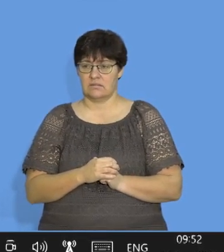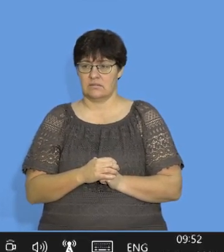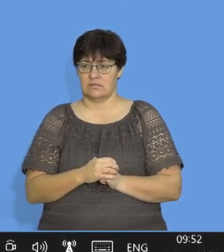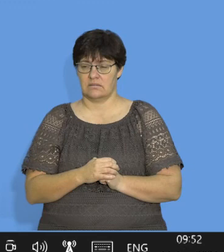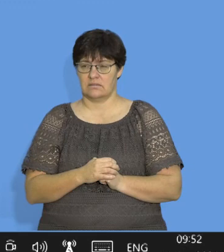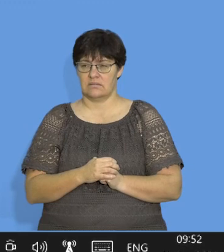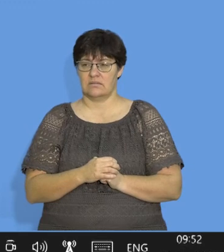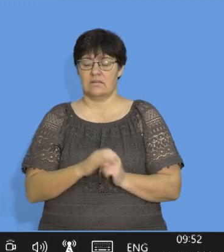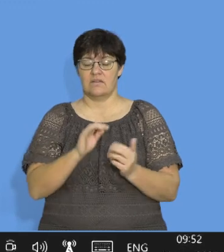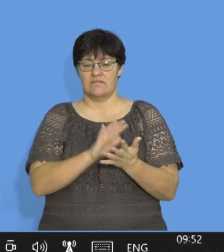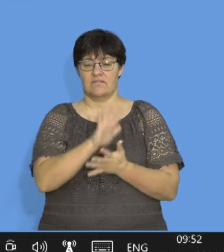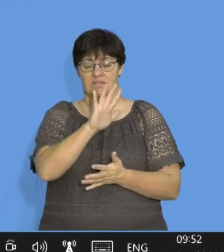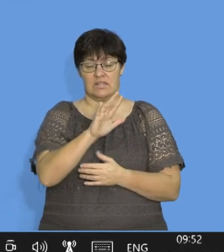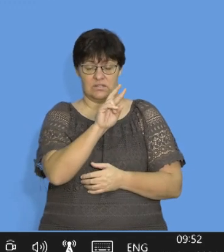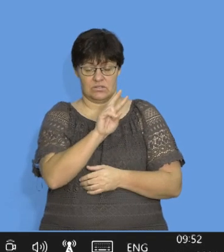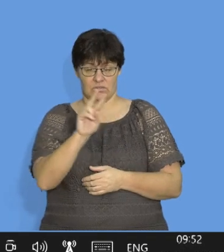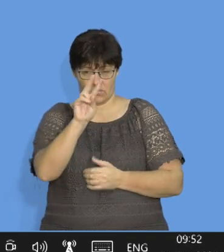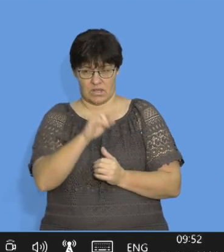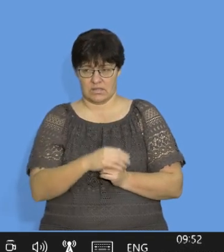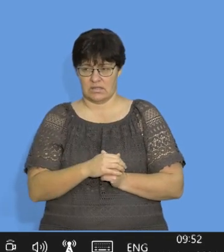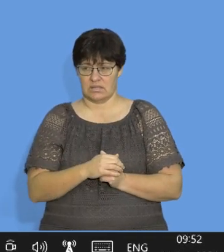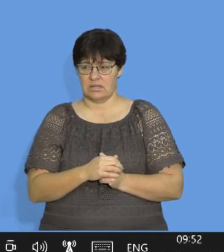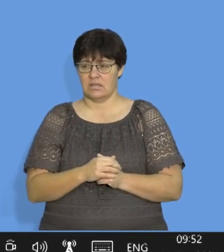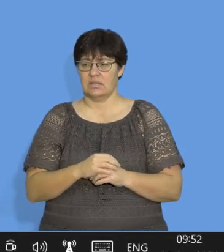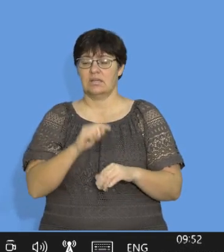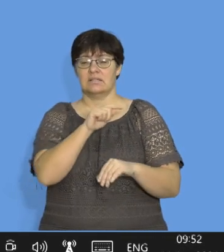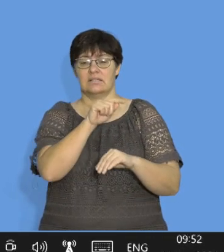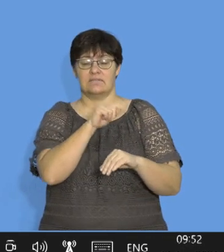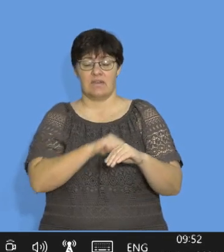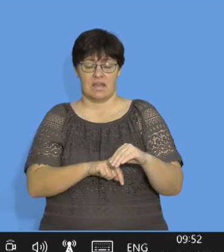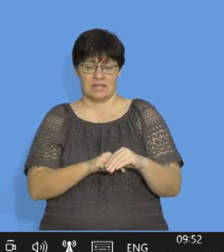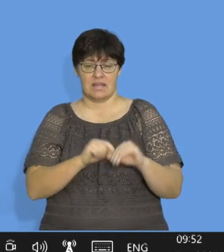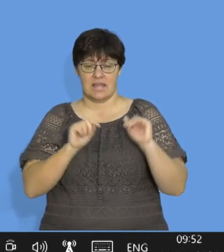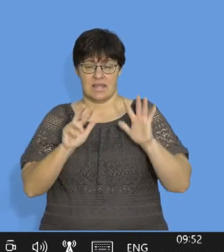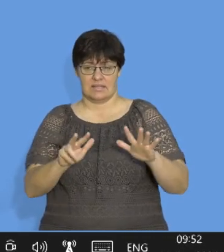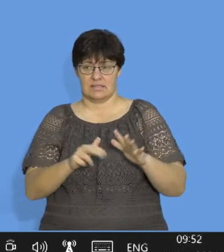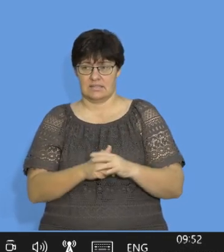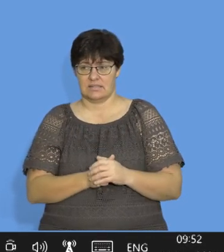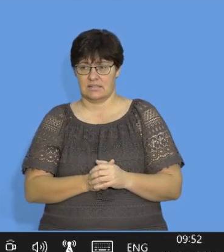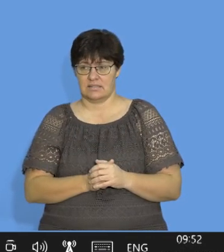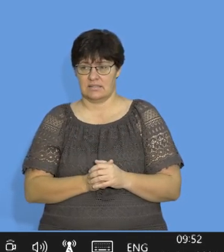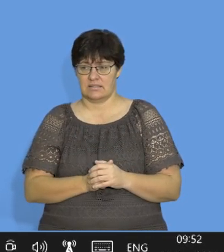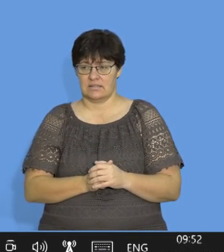15 squared. Okay, and I'm going to divide that by 8.